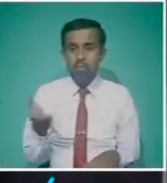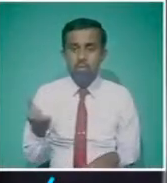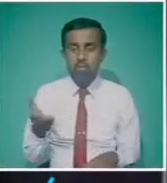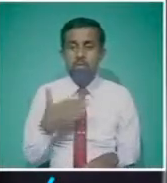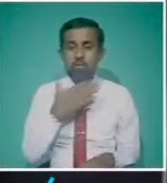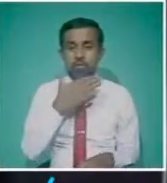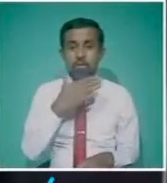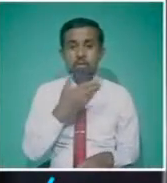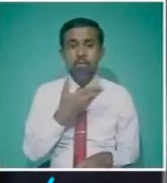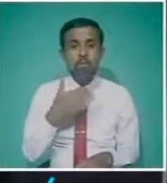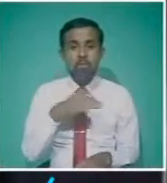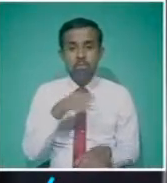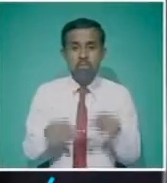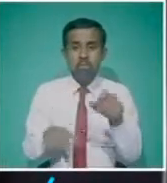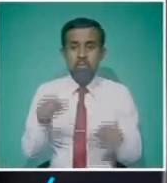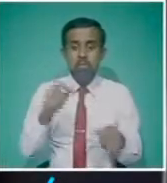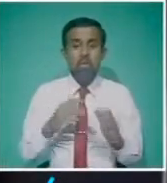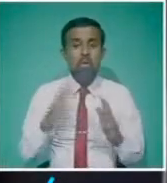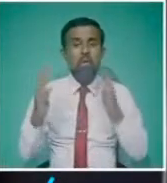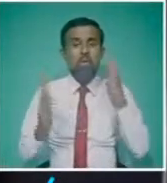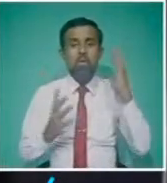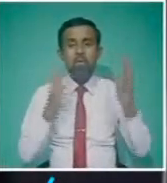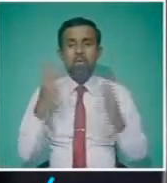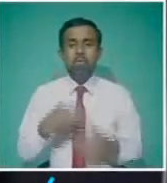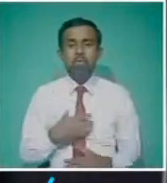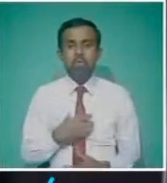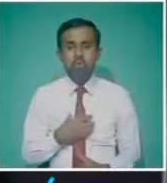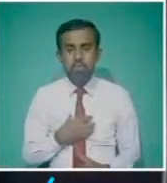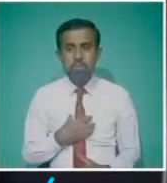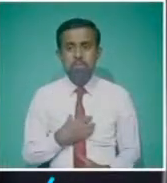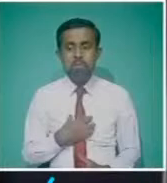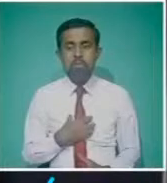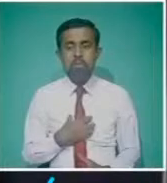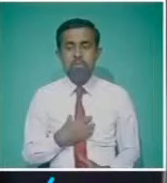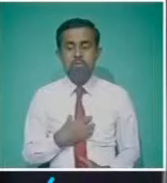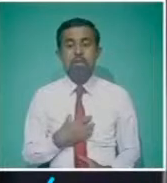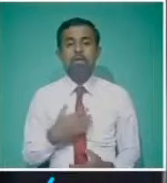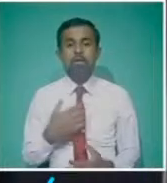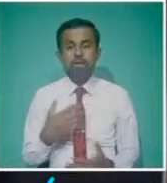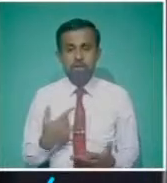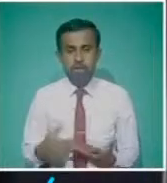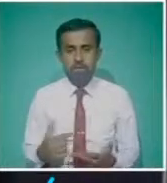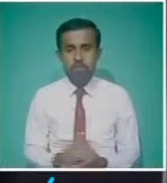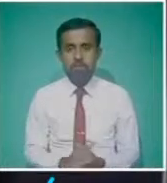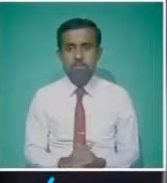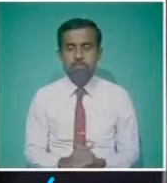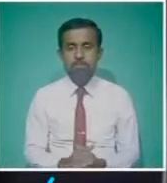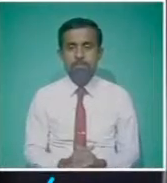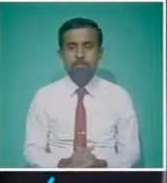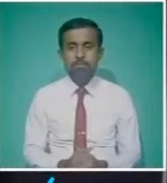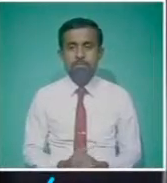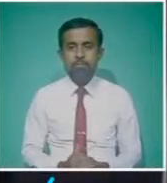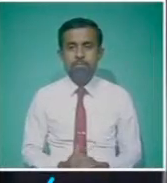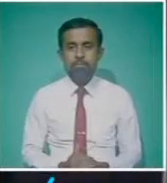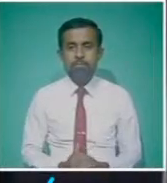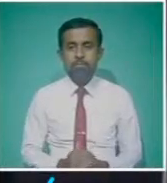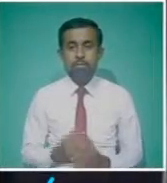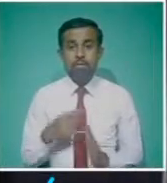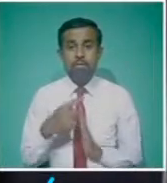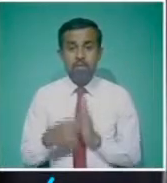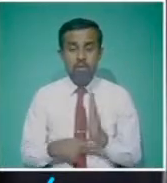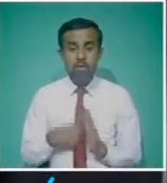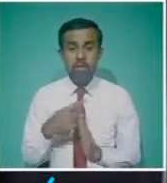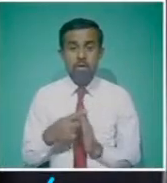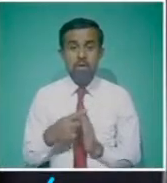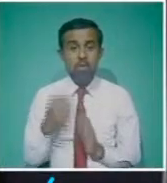and across the world. While sharing our sincere grief the people of Sri Lanka offer